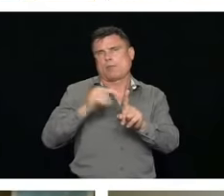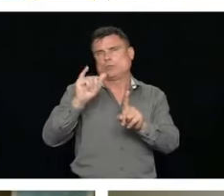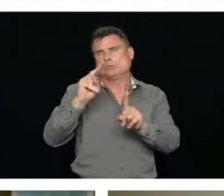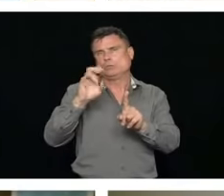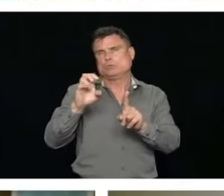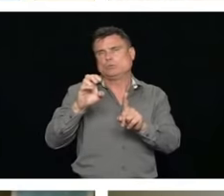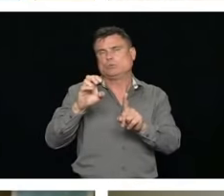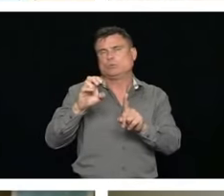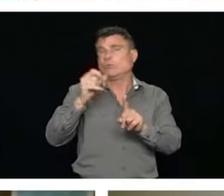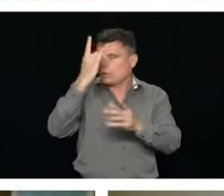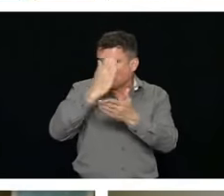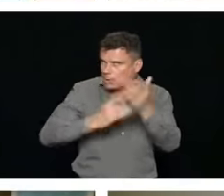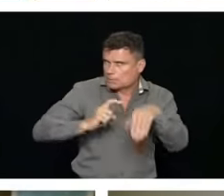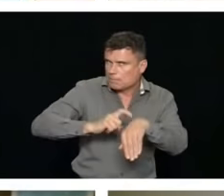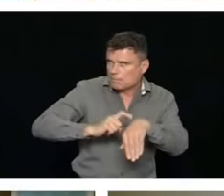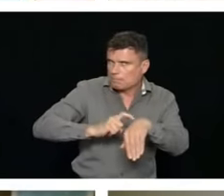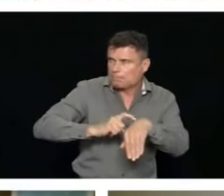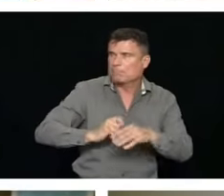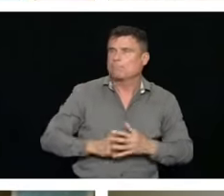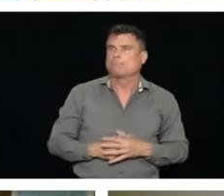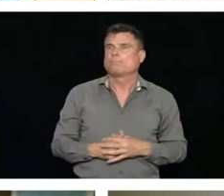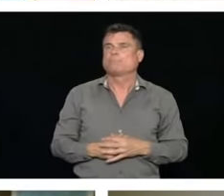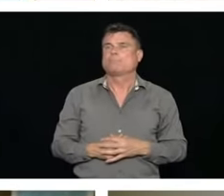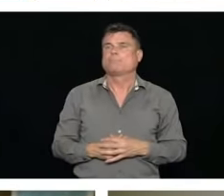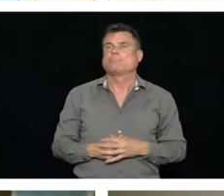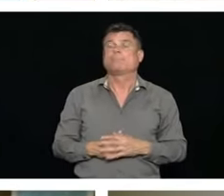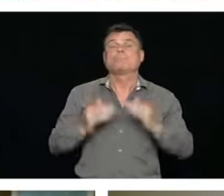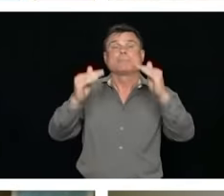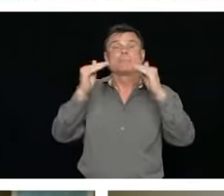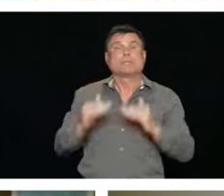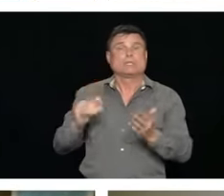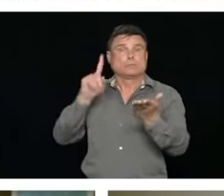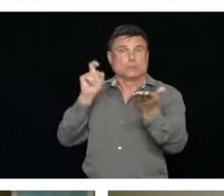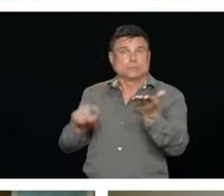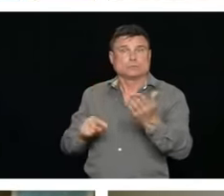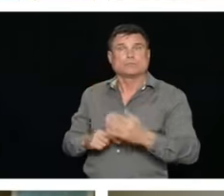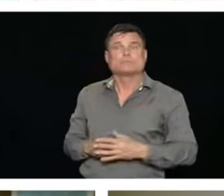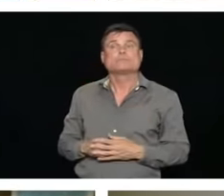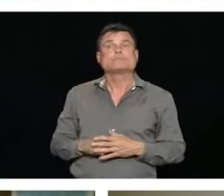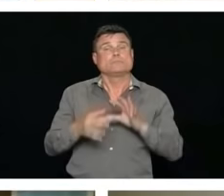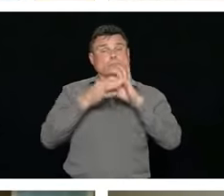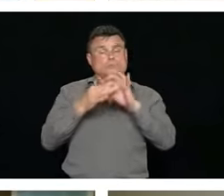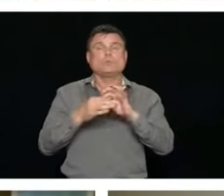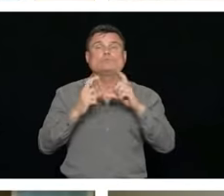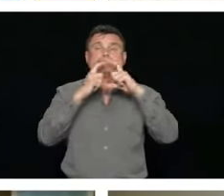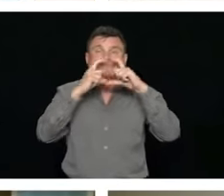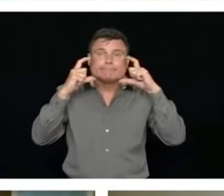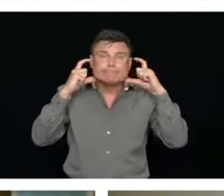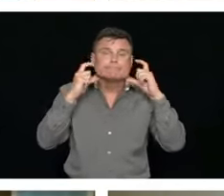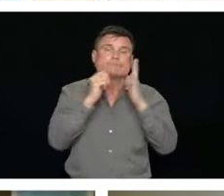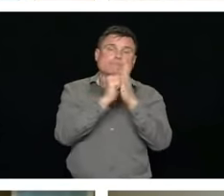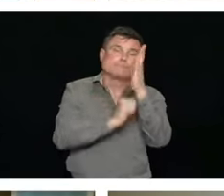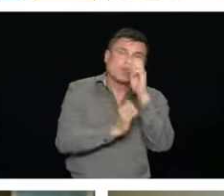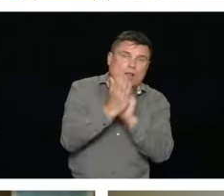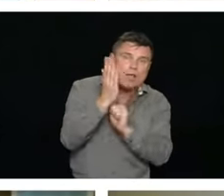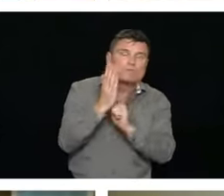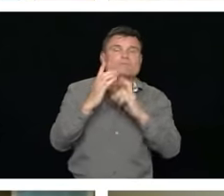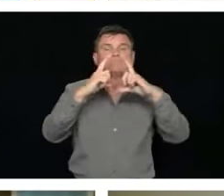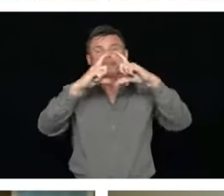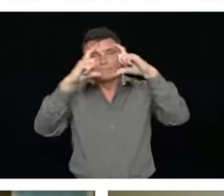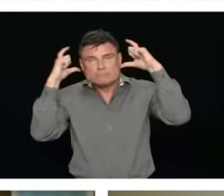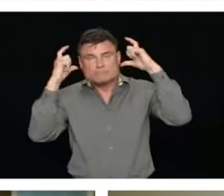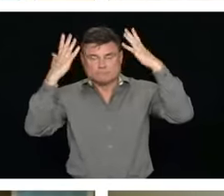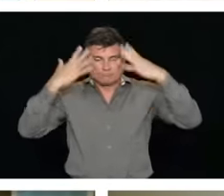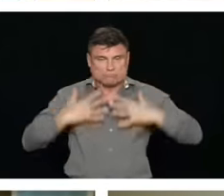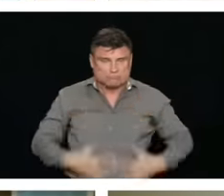school. I understand that PPE is not required in general education setting, but there is a small percentage of